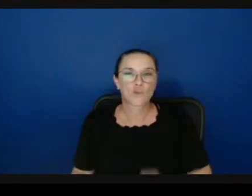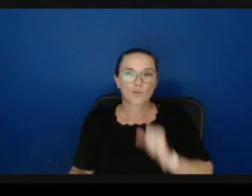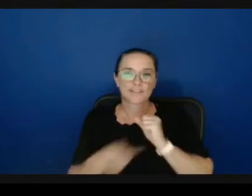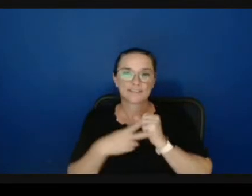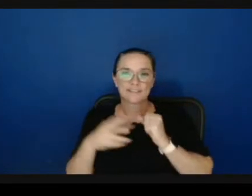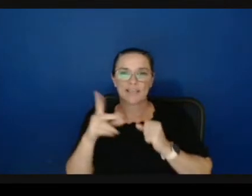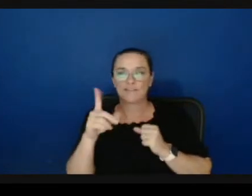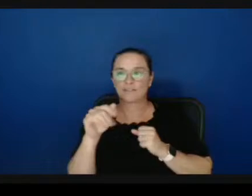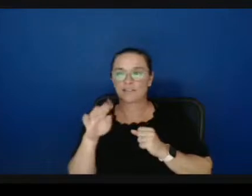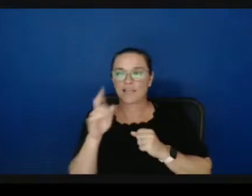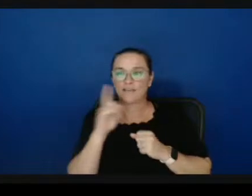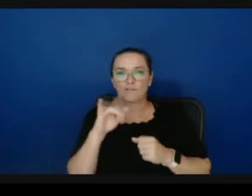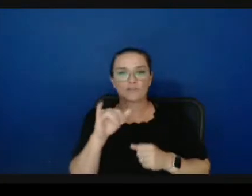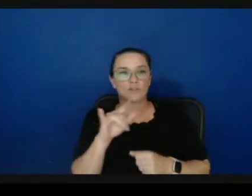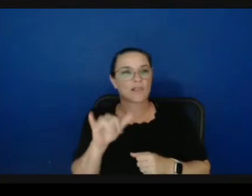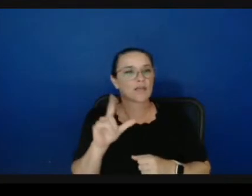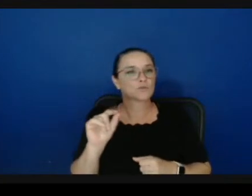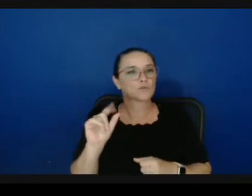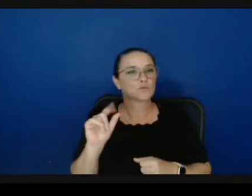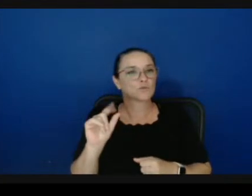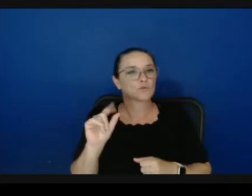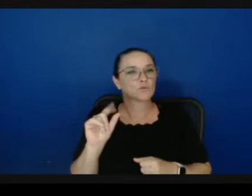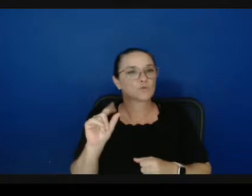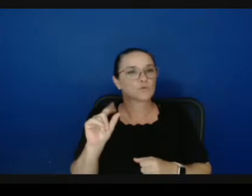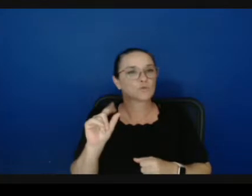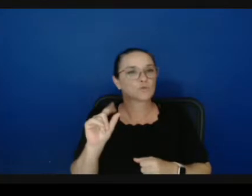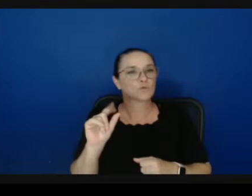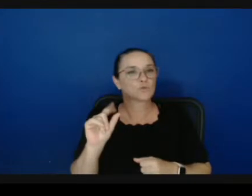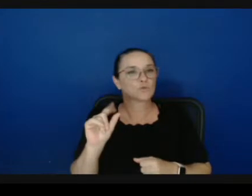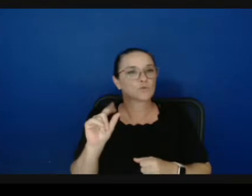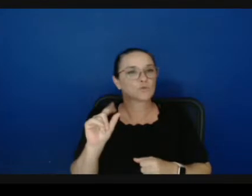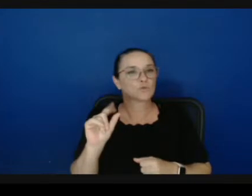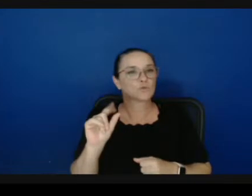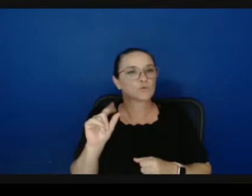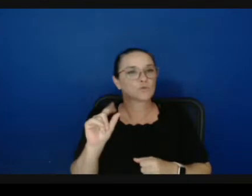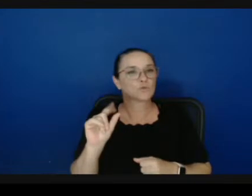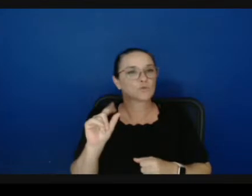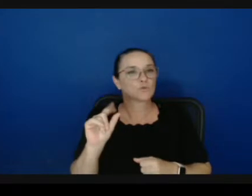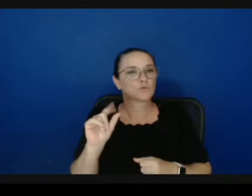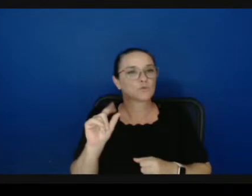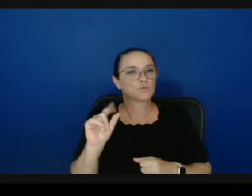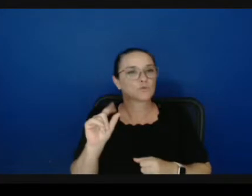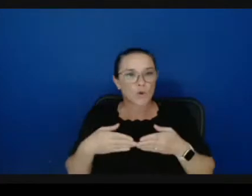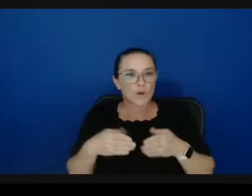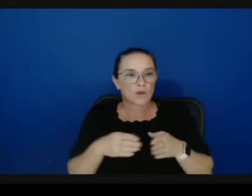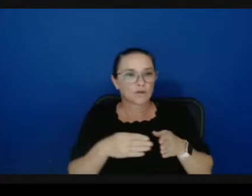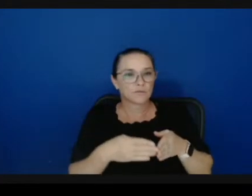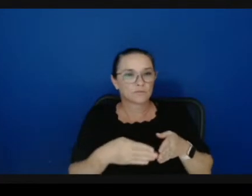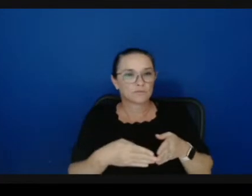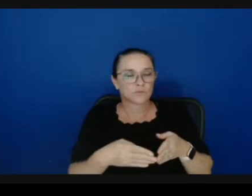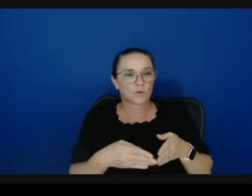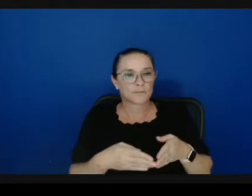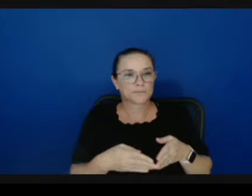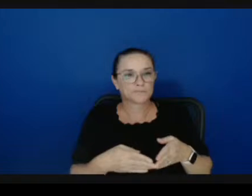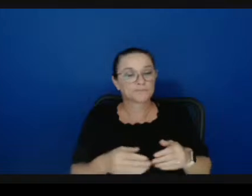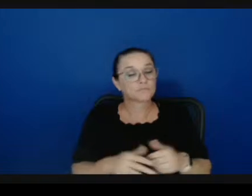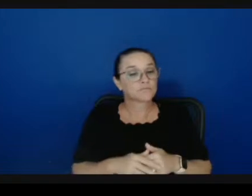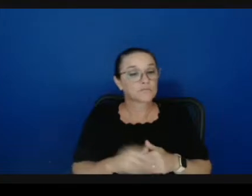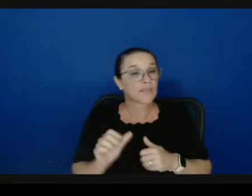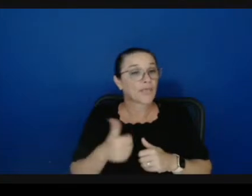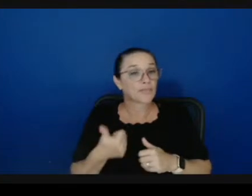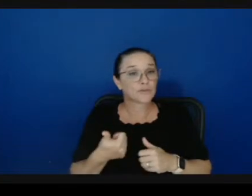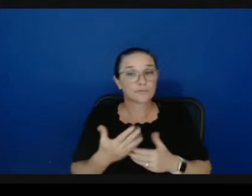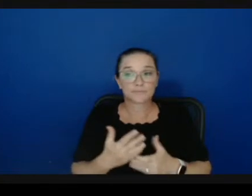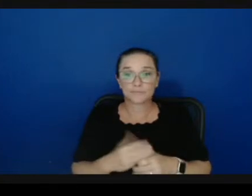July 20th. And that is it for Community Corner. And unless we got anything else to